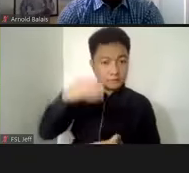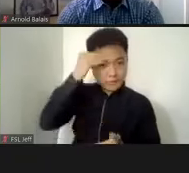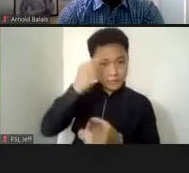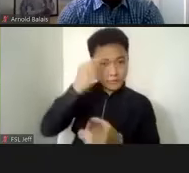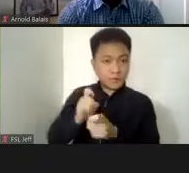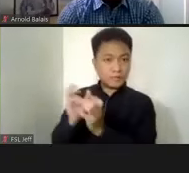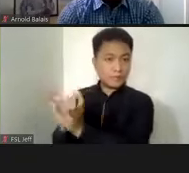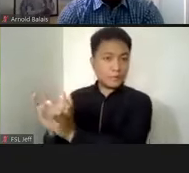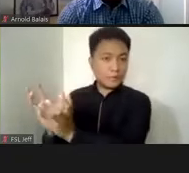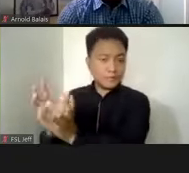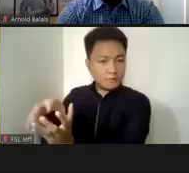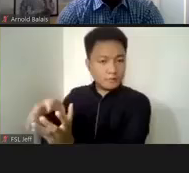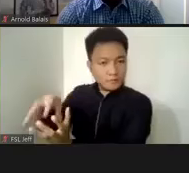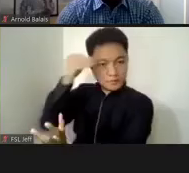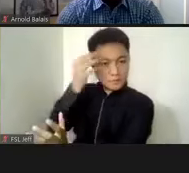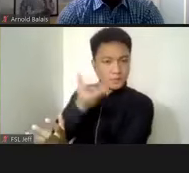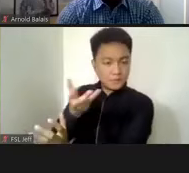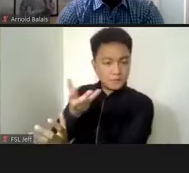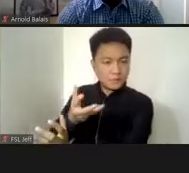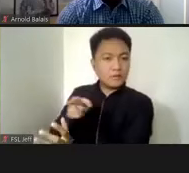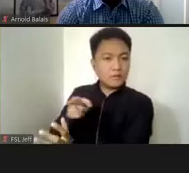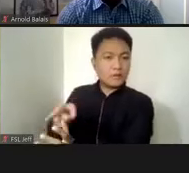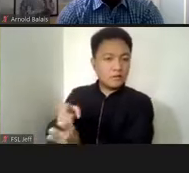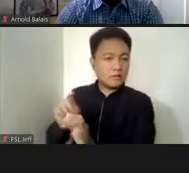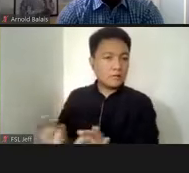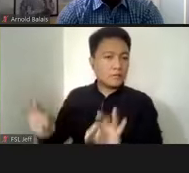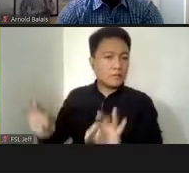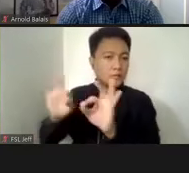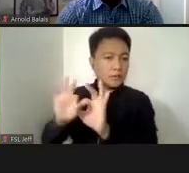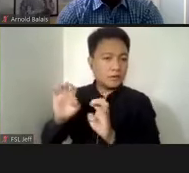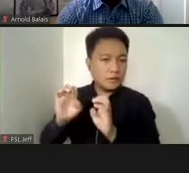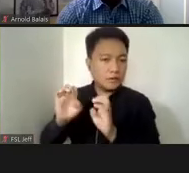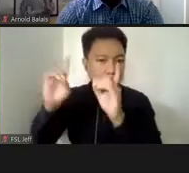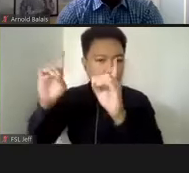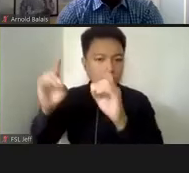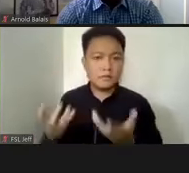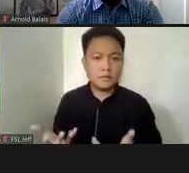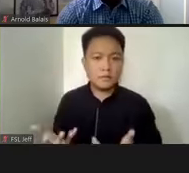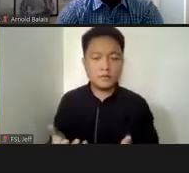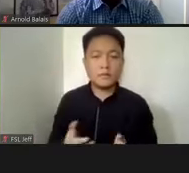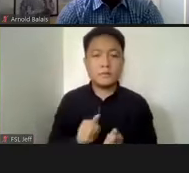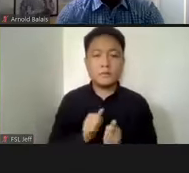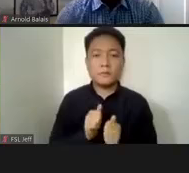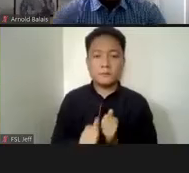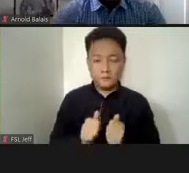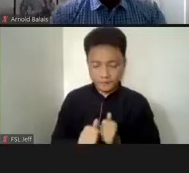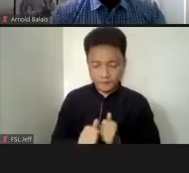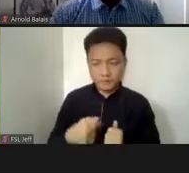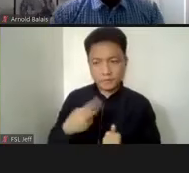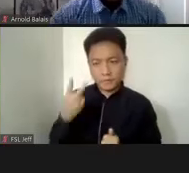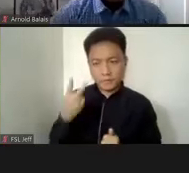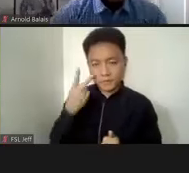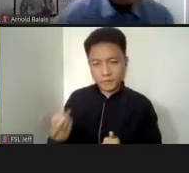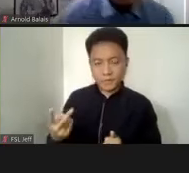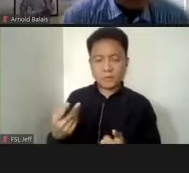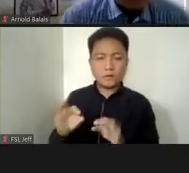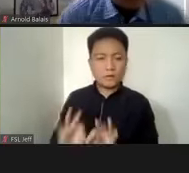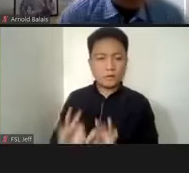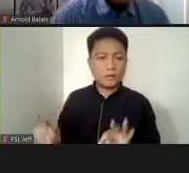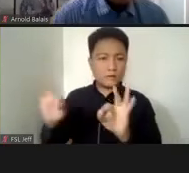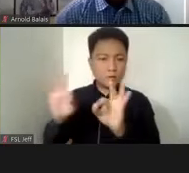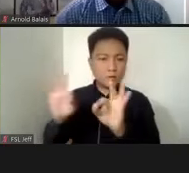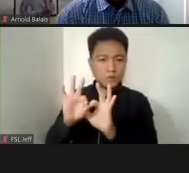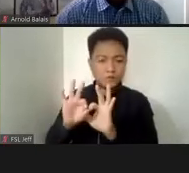school electrification. It's more important for me to go when we're deciding if we're going to give a solution to the community or